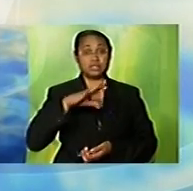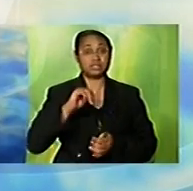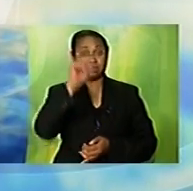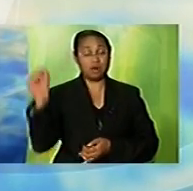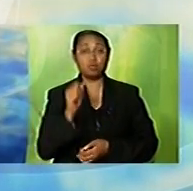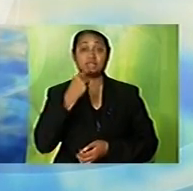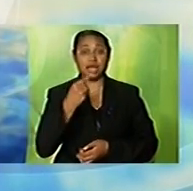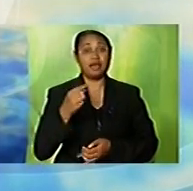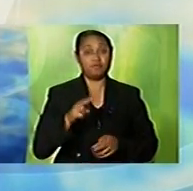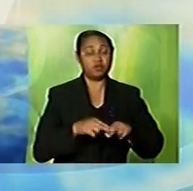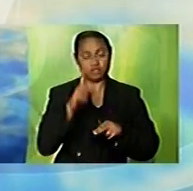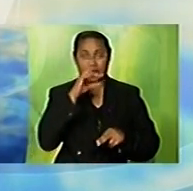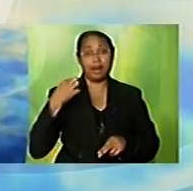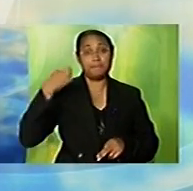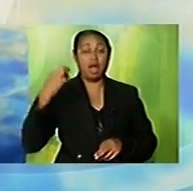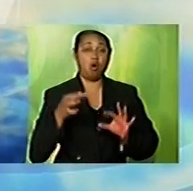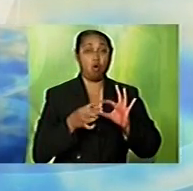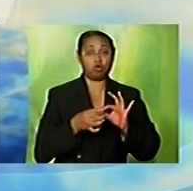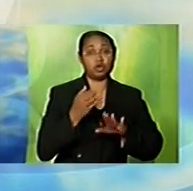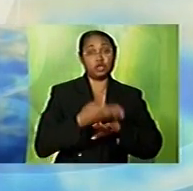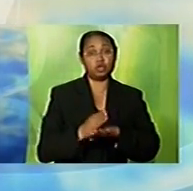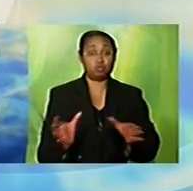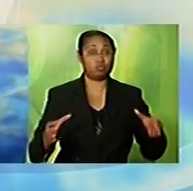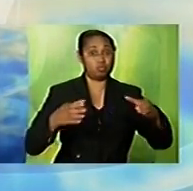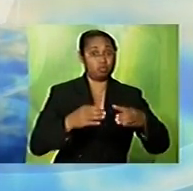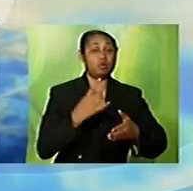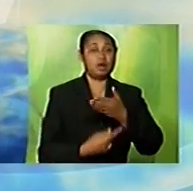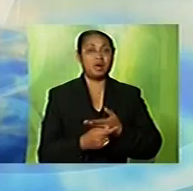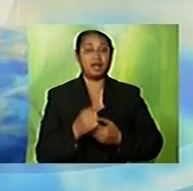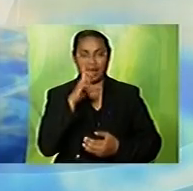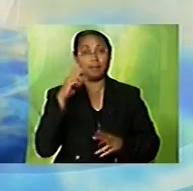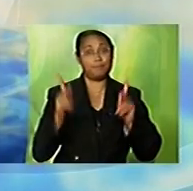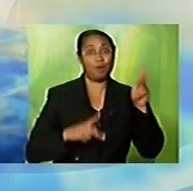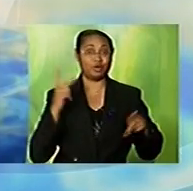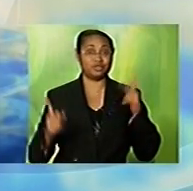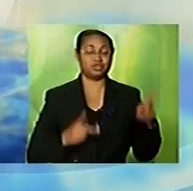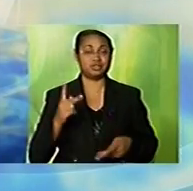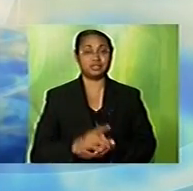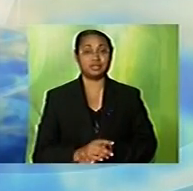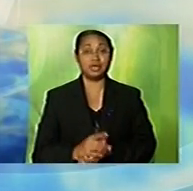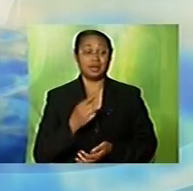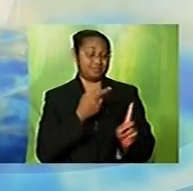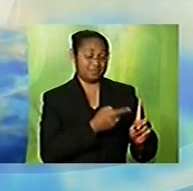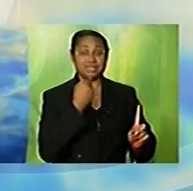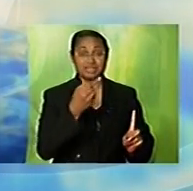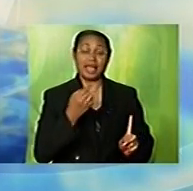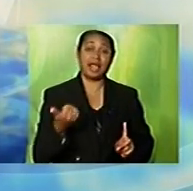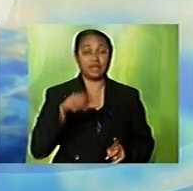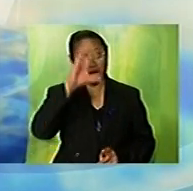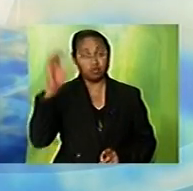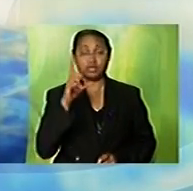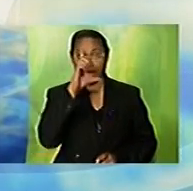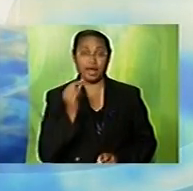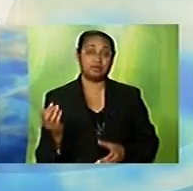Samoa says Fiji is welcome to apply to become part of a new sub-regional group made up of Polynesians. He says any country in the